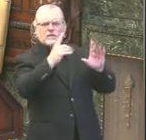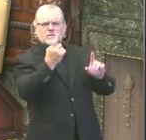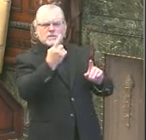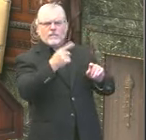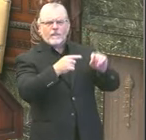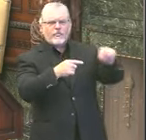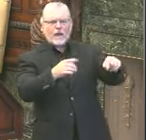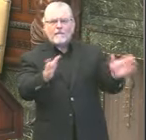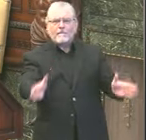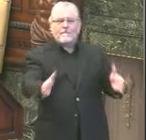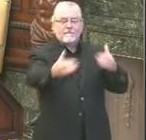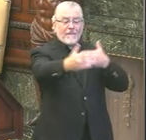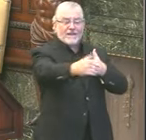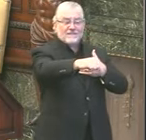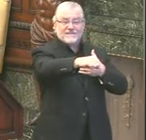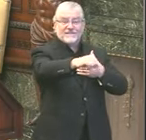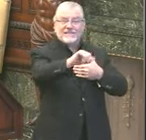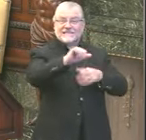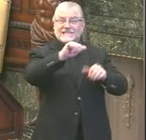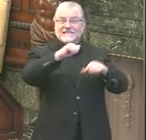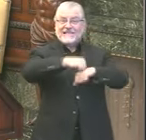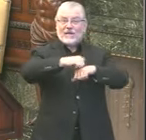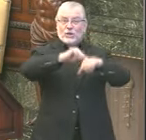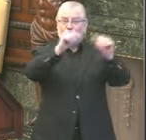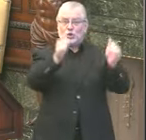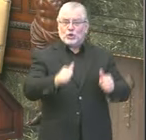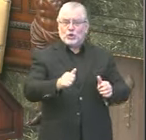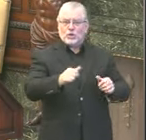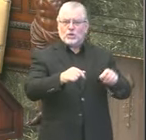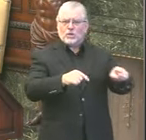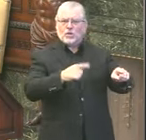bad, sorry. That's okay. Thank you. Sorry.